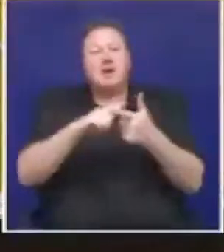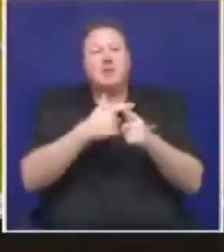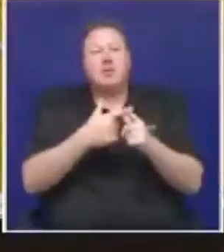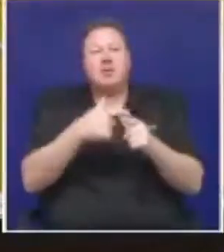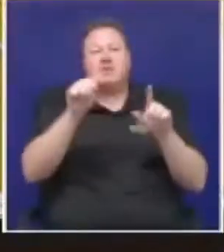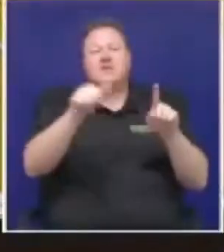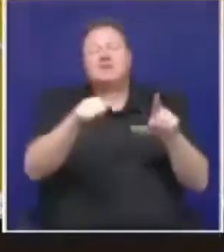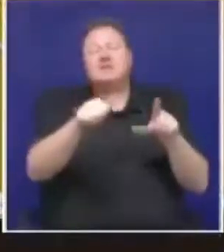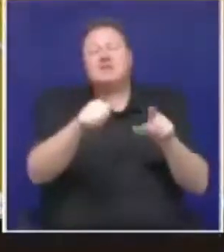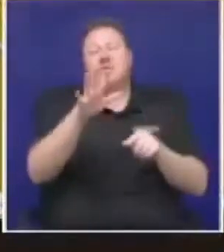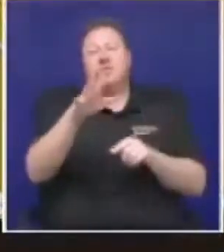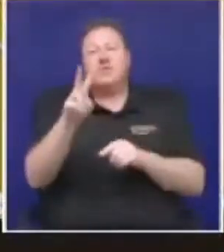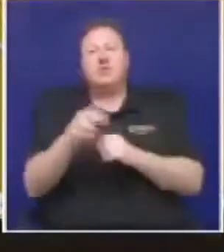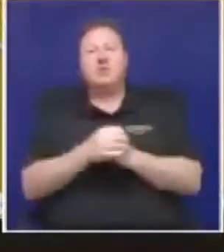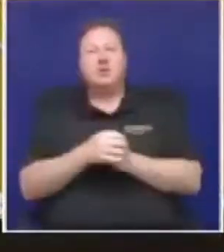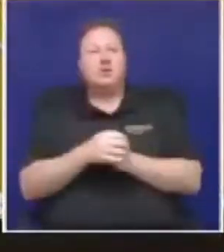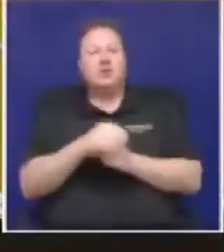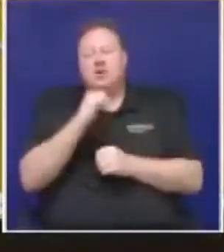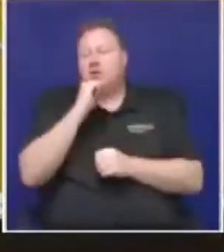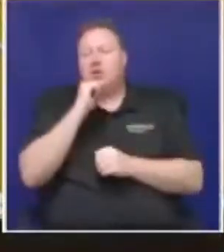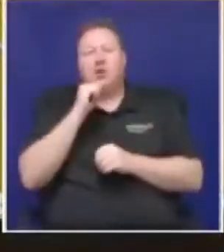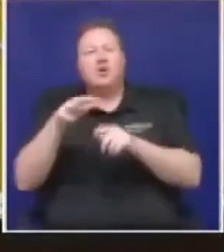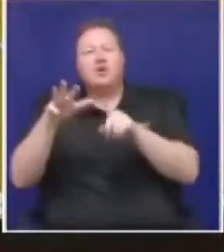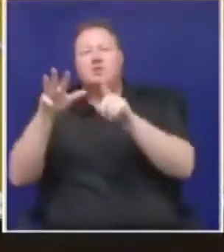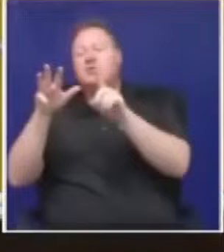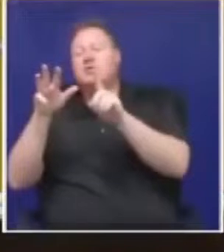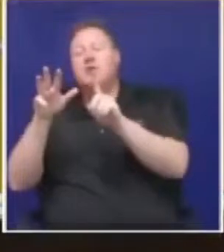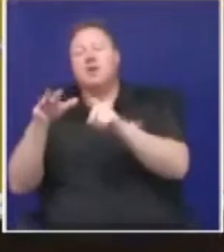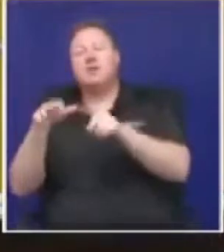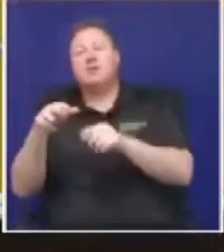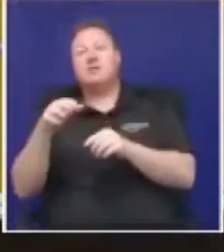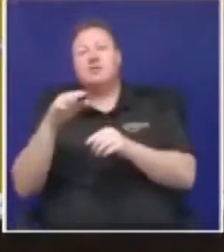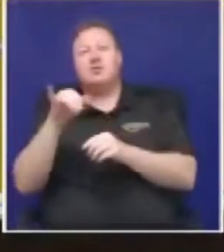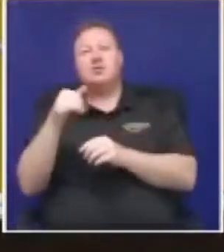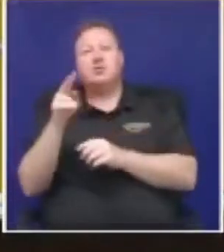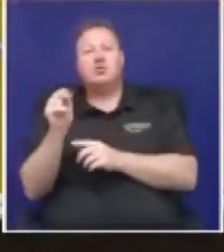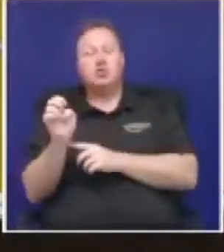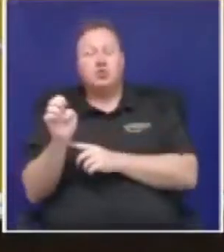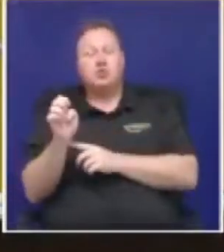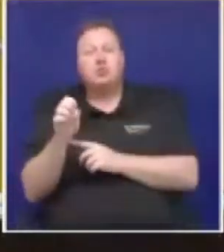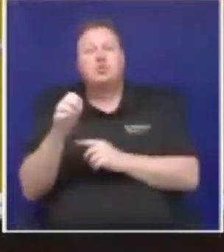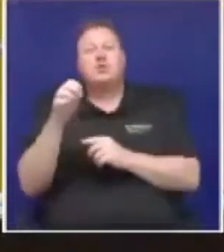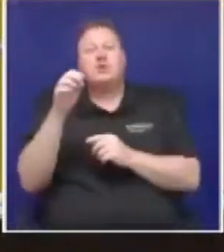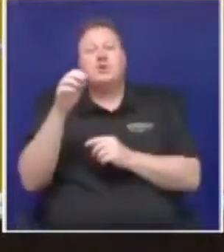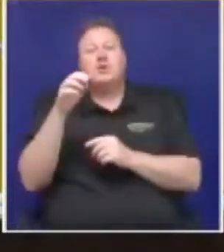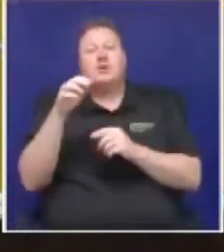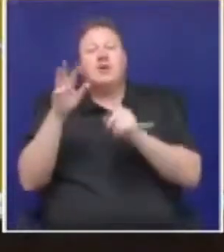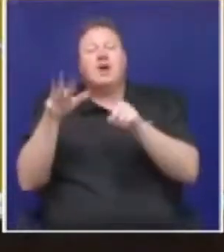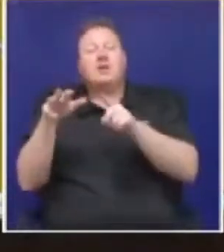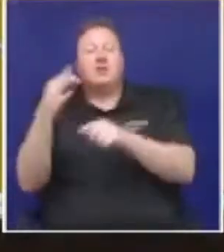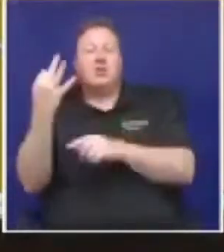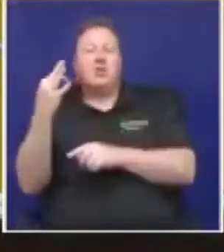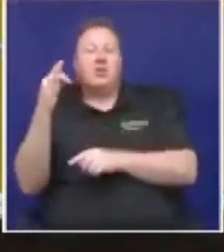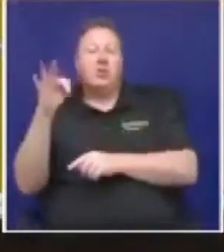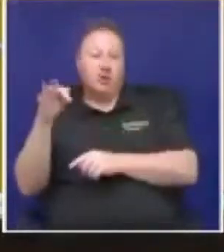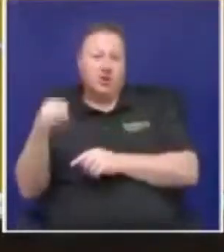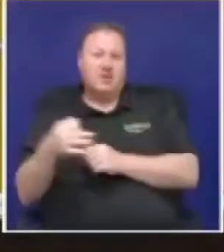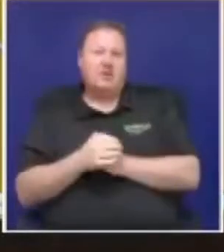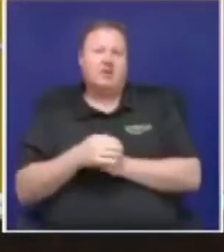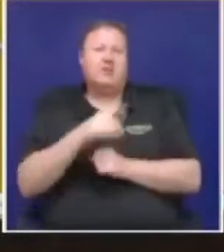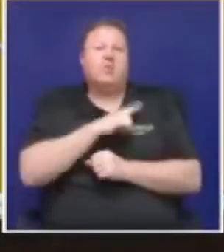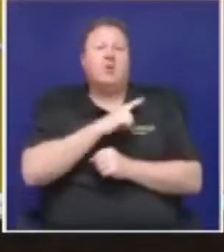instead of the current date of 19 June 1913, so that the land redistribution program achieves its